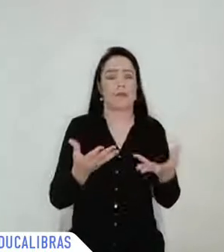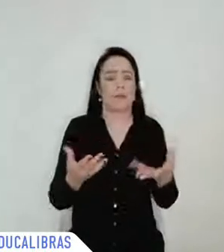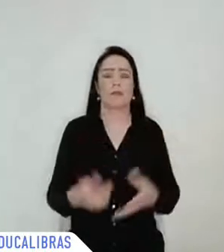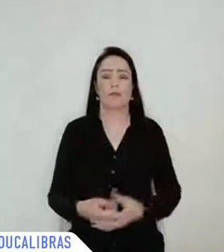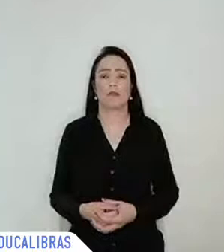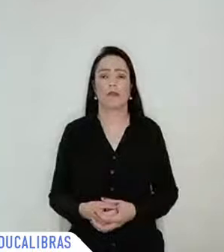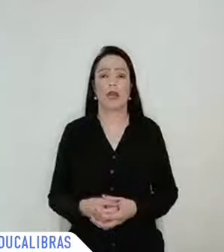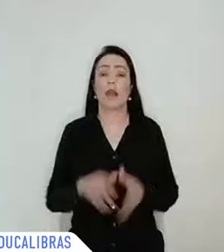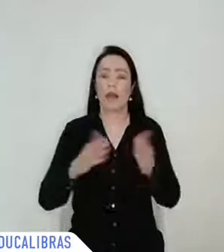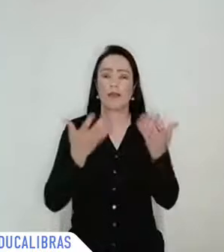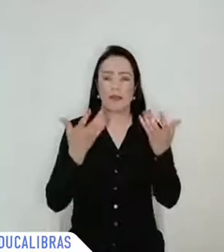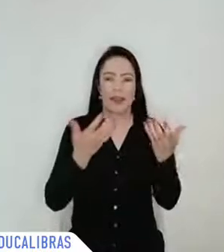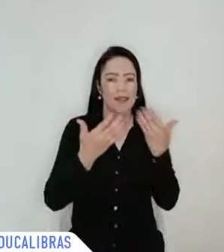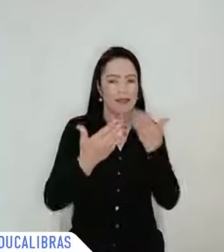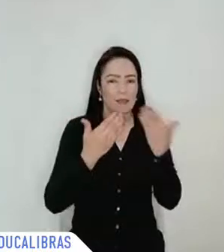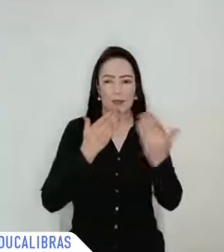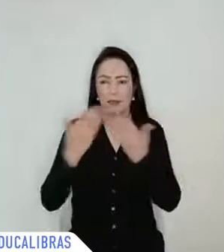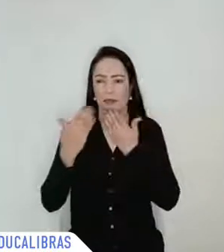it has.